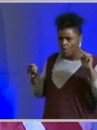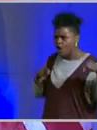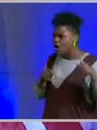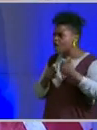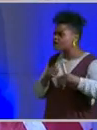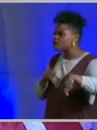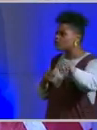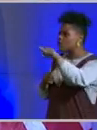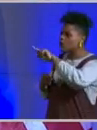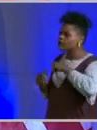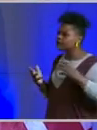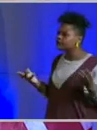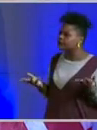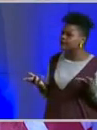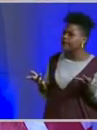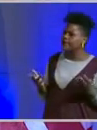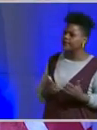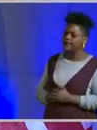free to jump in here.